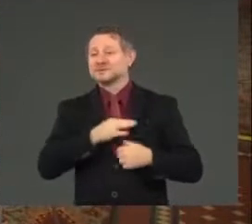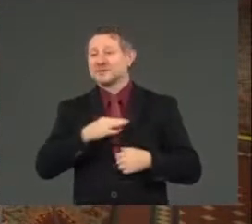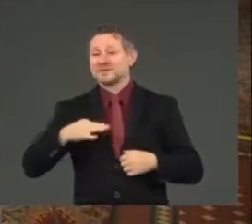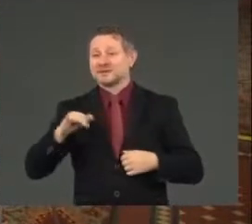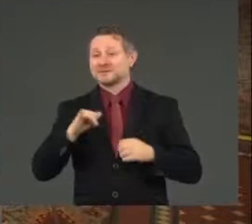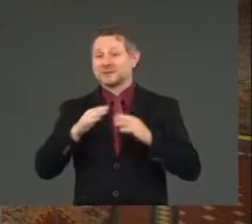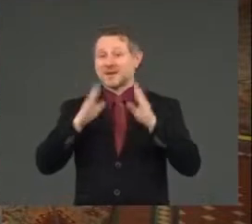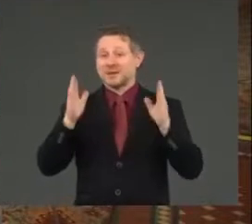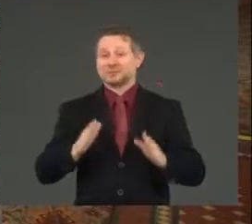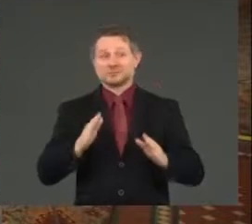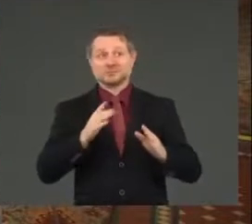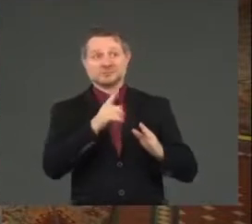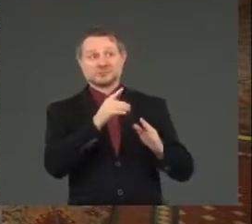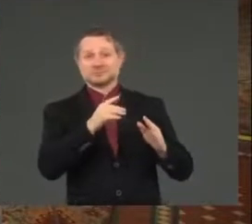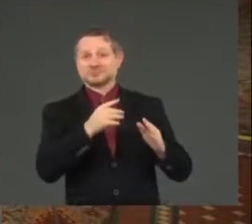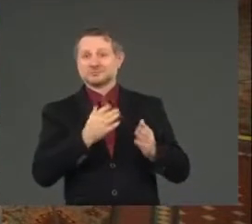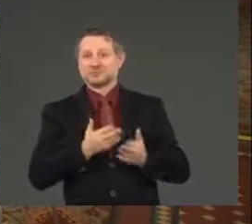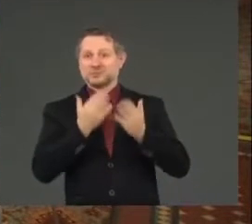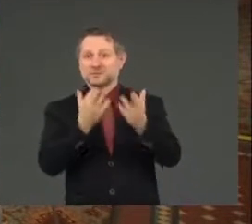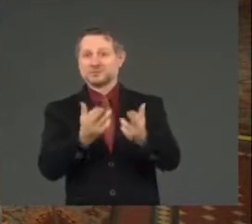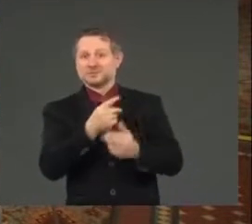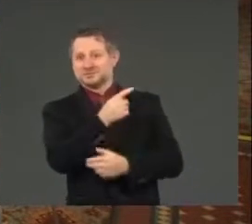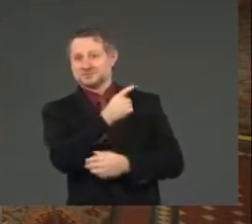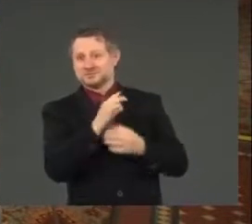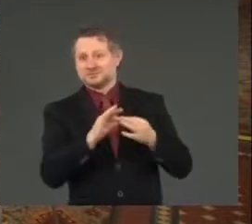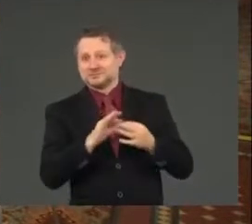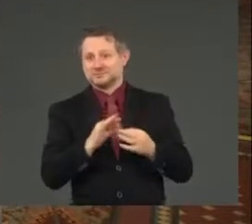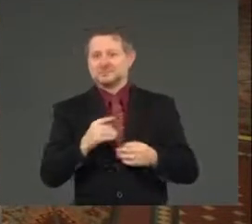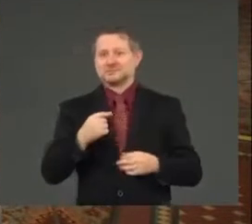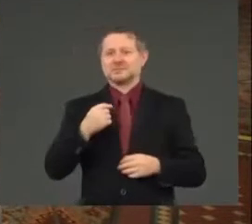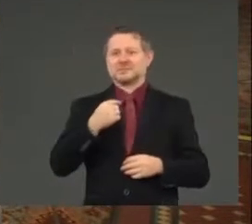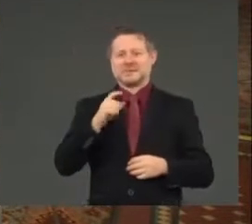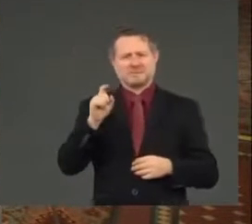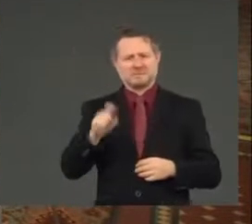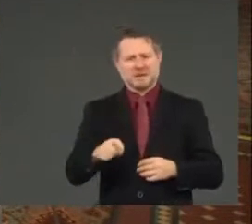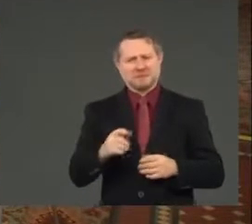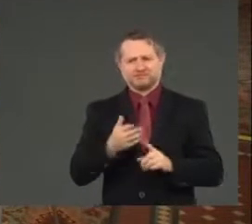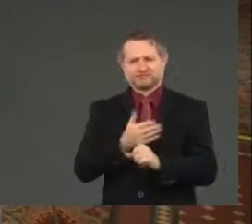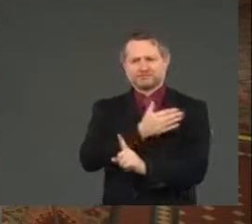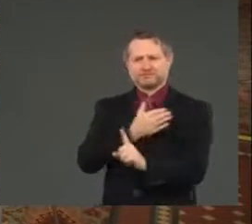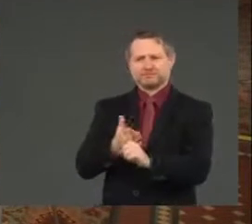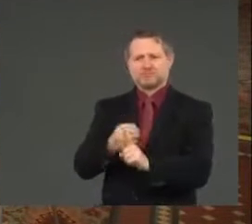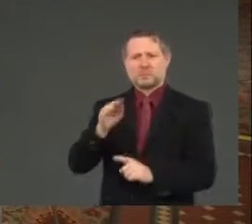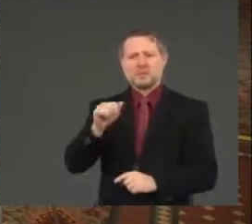recommending? They set a sort of deadline by May 25th.